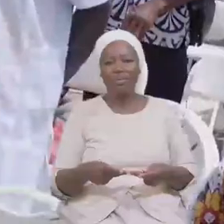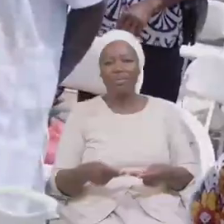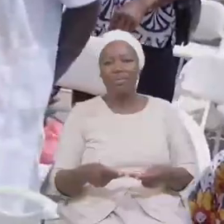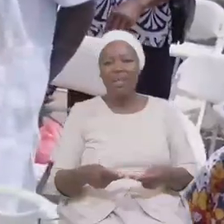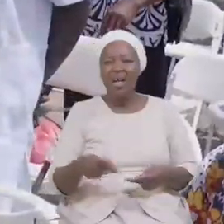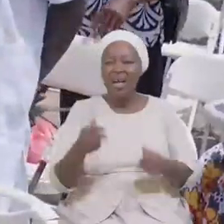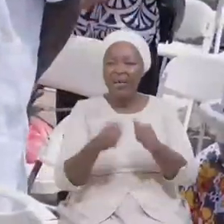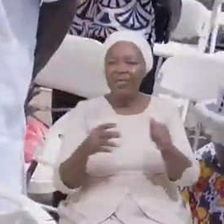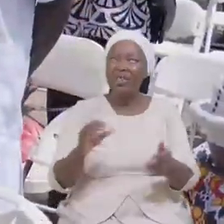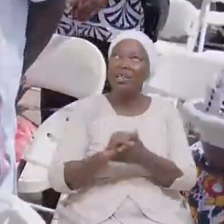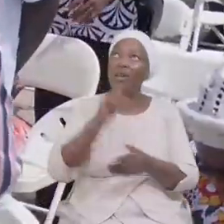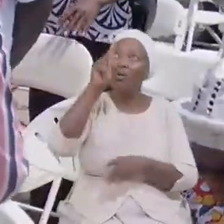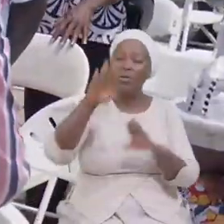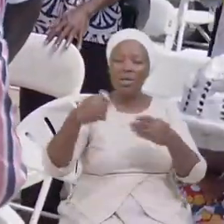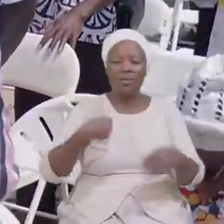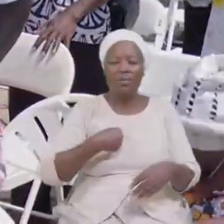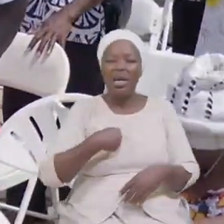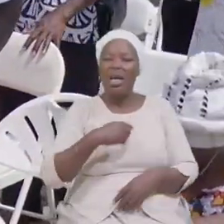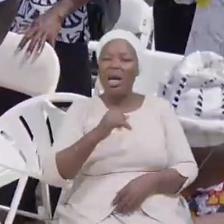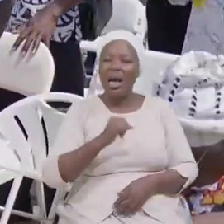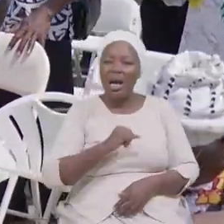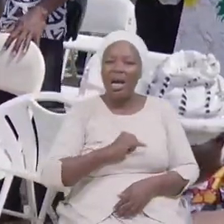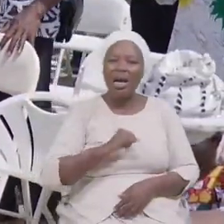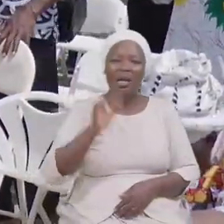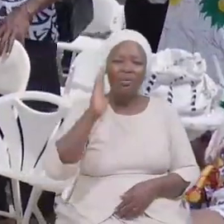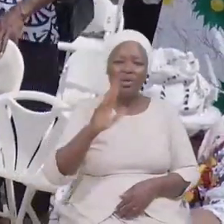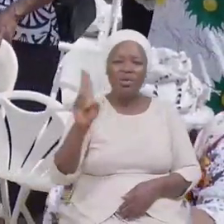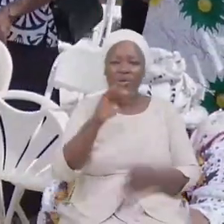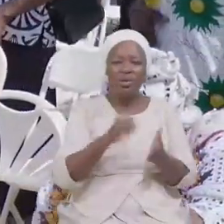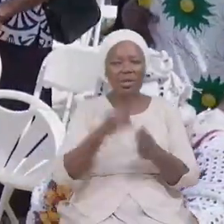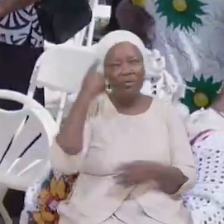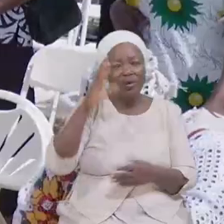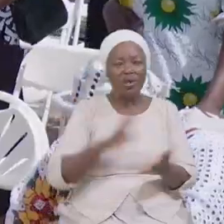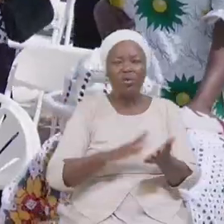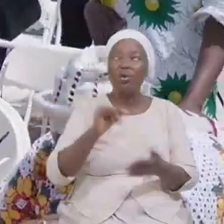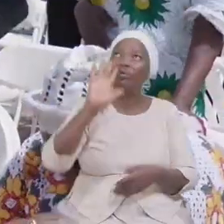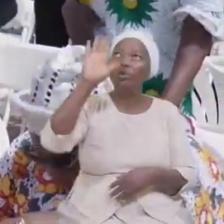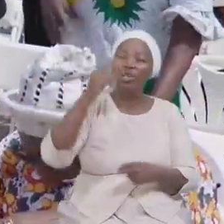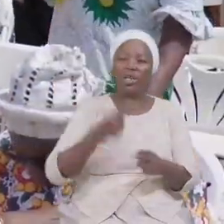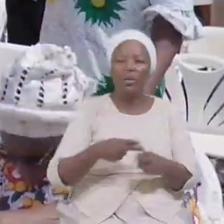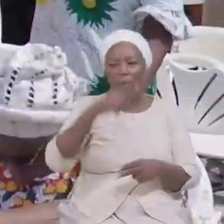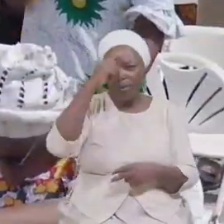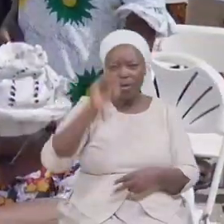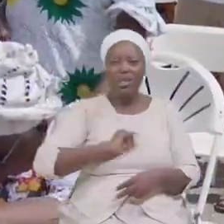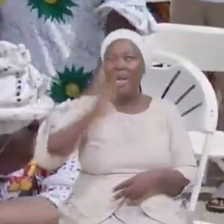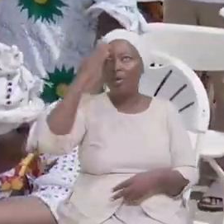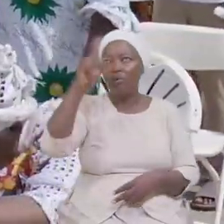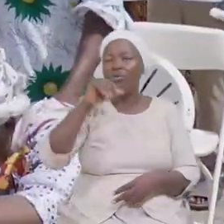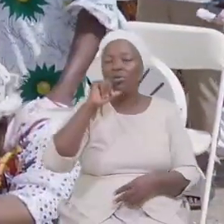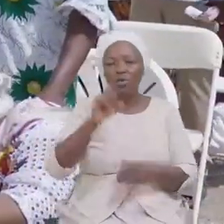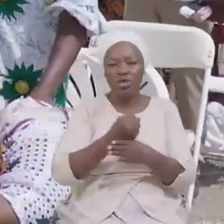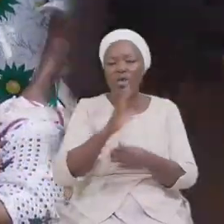everything you give me, I'm going to use for the glory of your name, because I know you're not going to share your glory